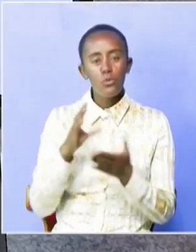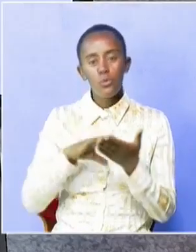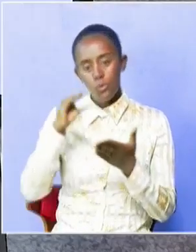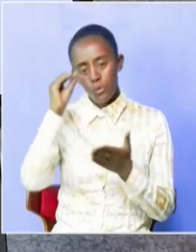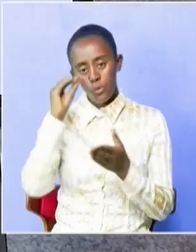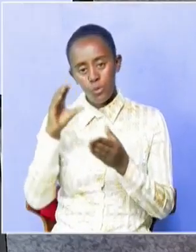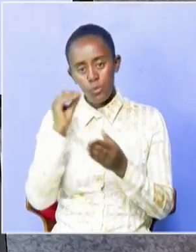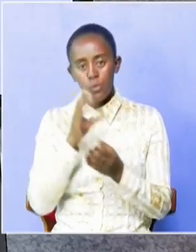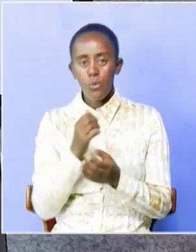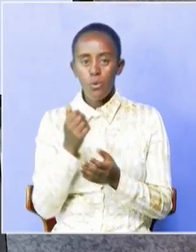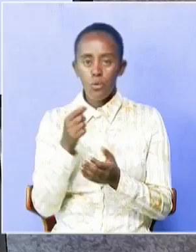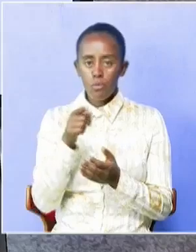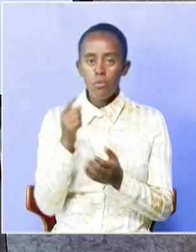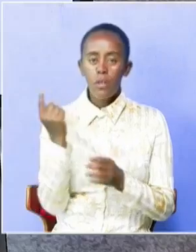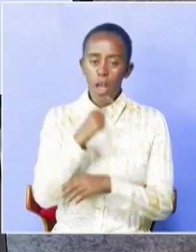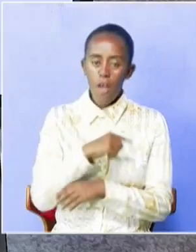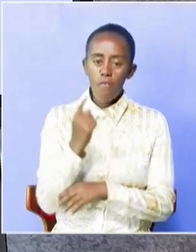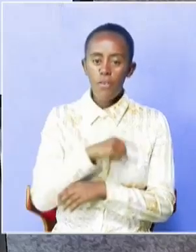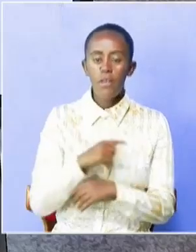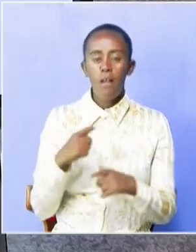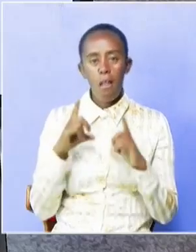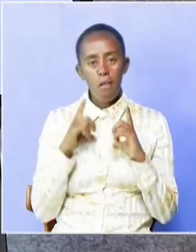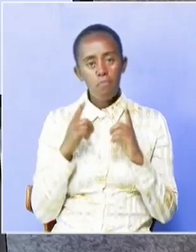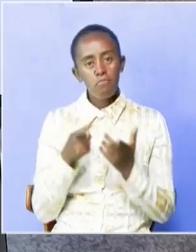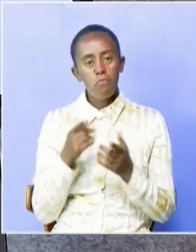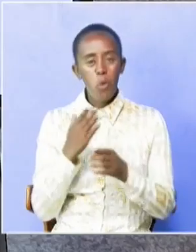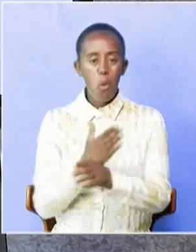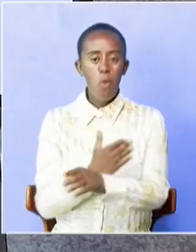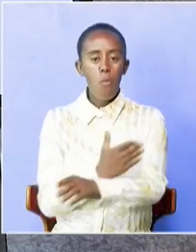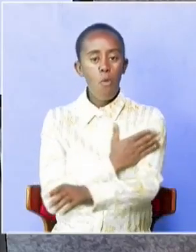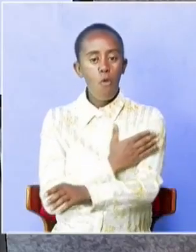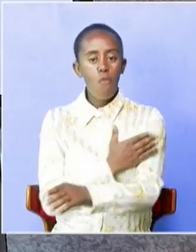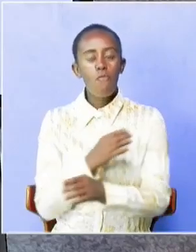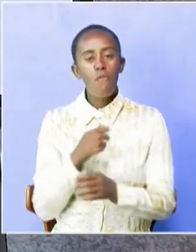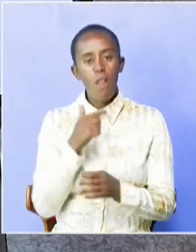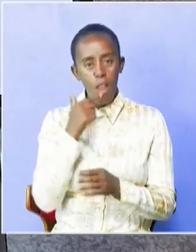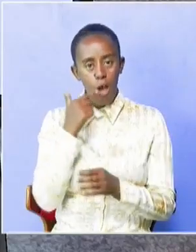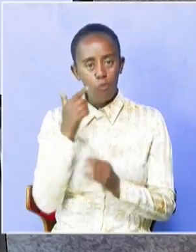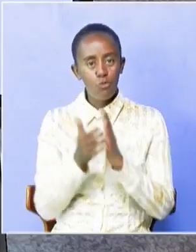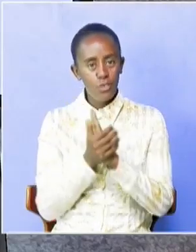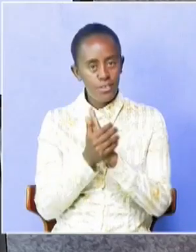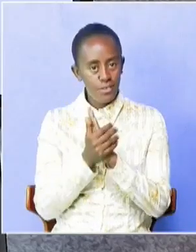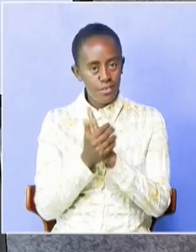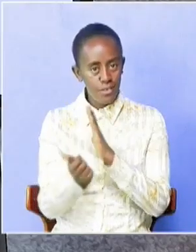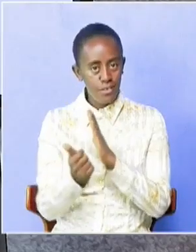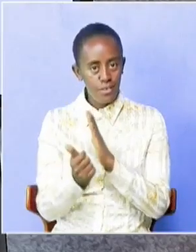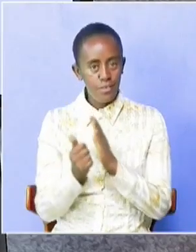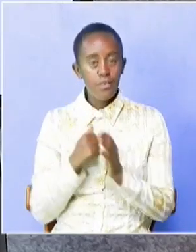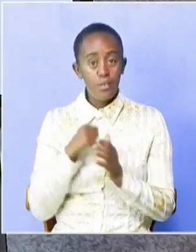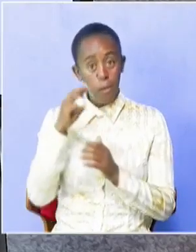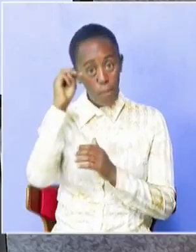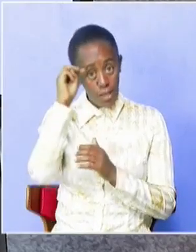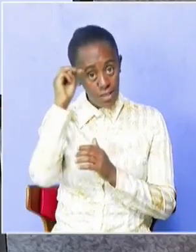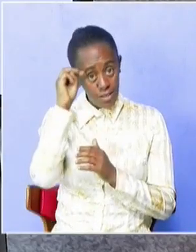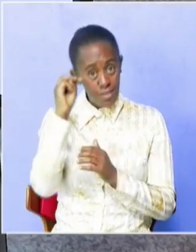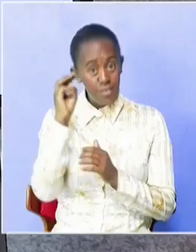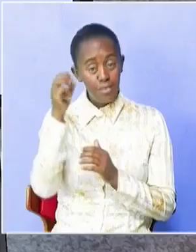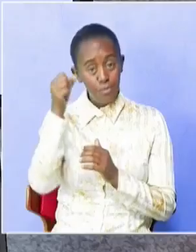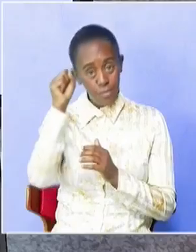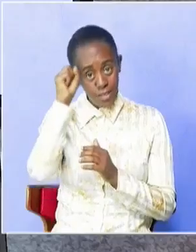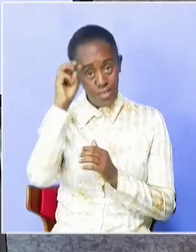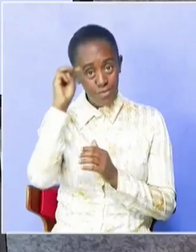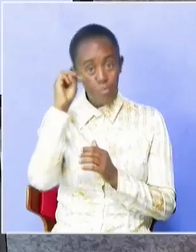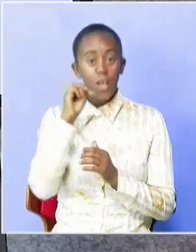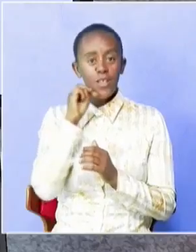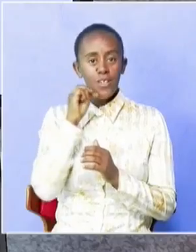learned in your everyday life so that you can improve your language skills. I was Masal Misfin teaching you this class. Thank